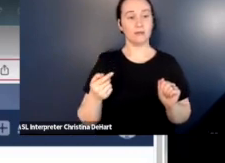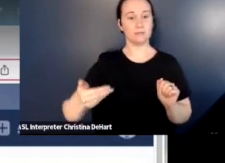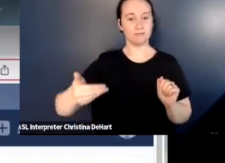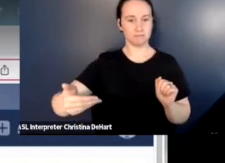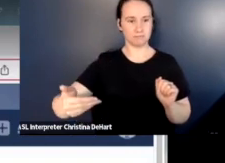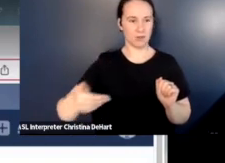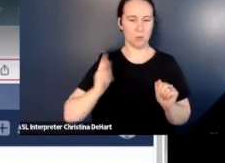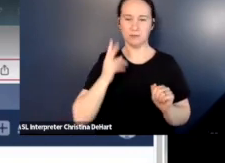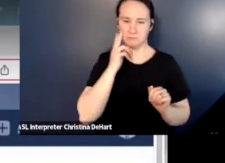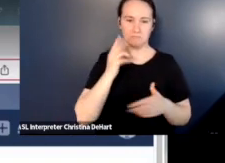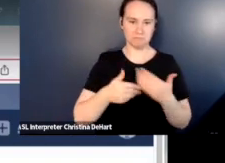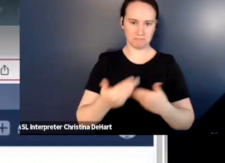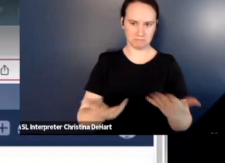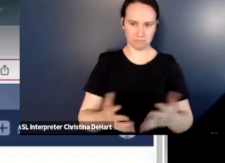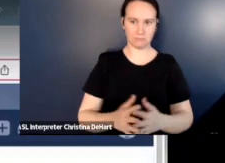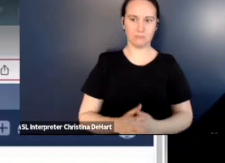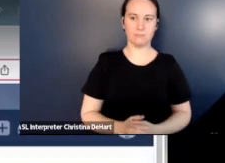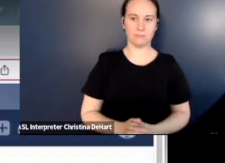up.